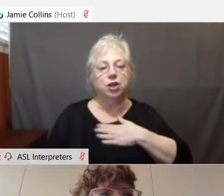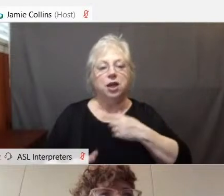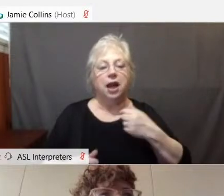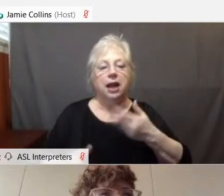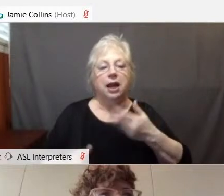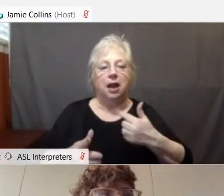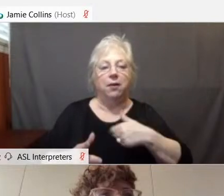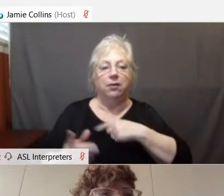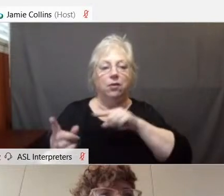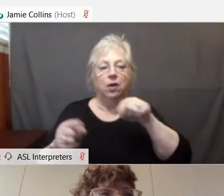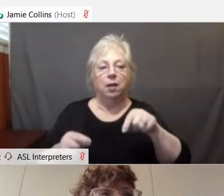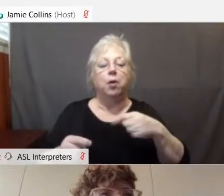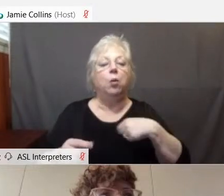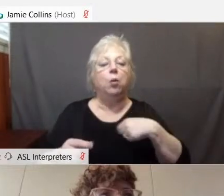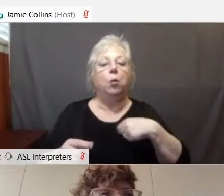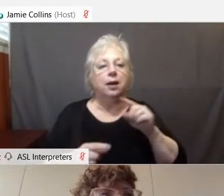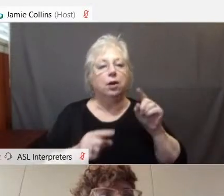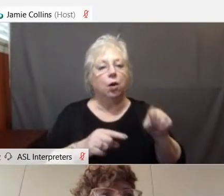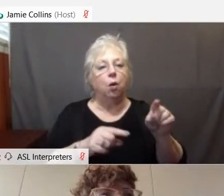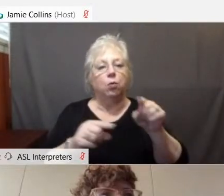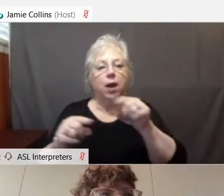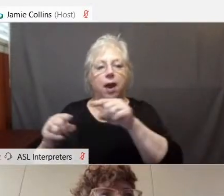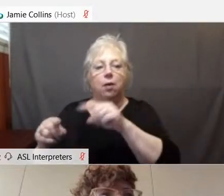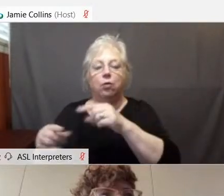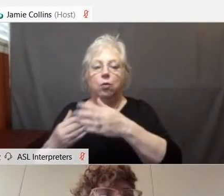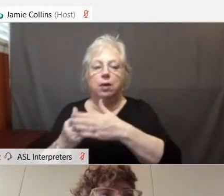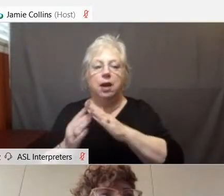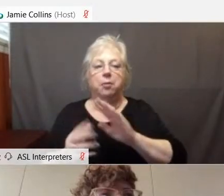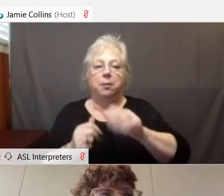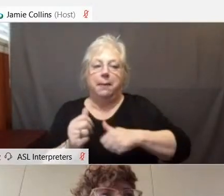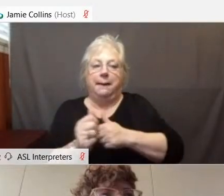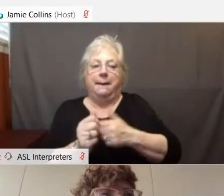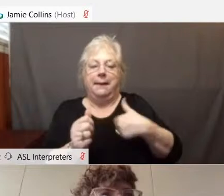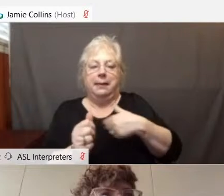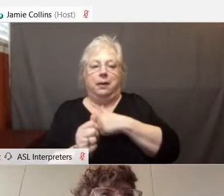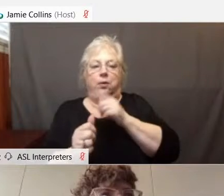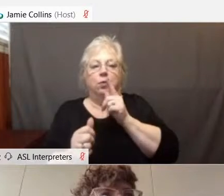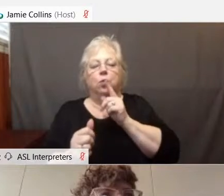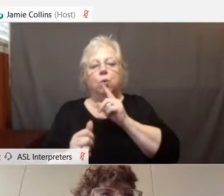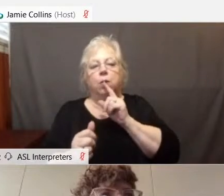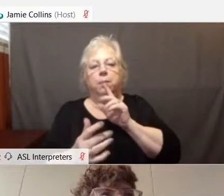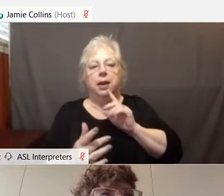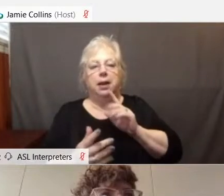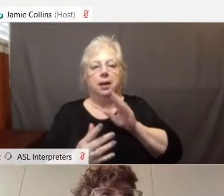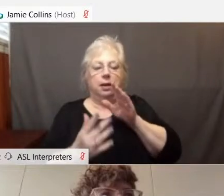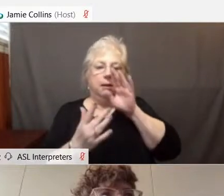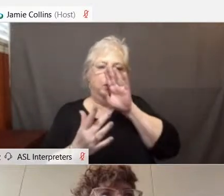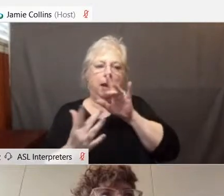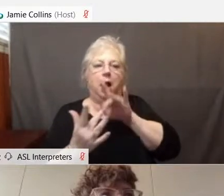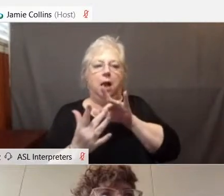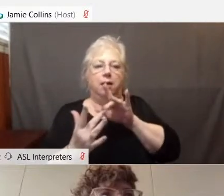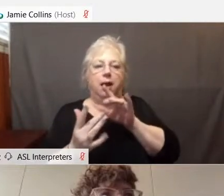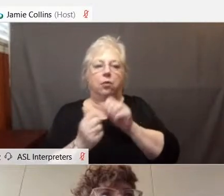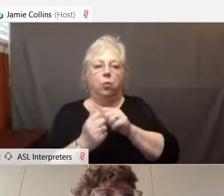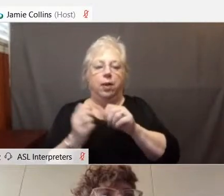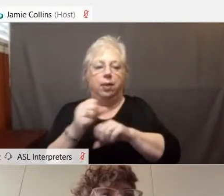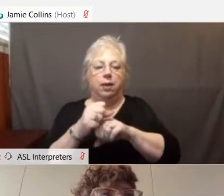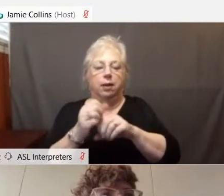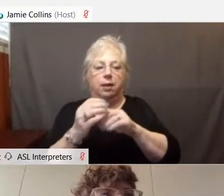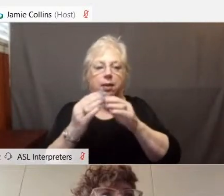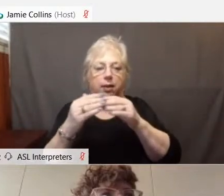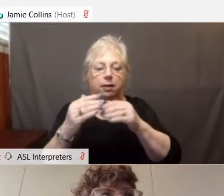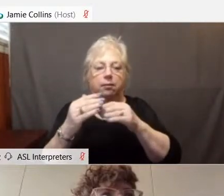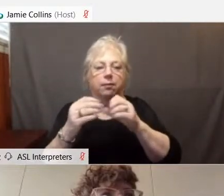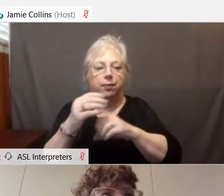did go around to the neighbors behind us who would be in direct contact with the two-story structure, and they are agreeable